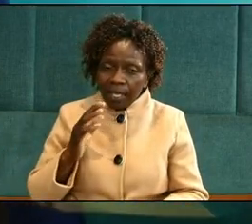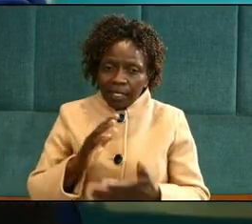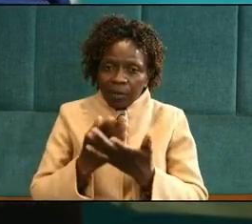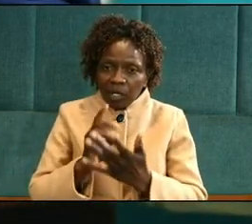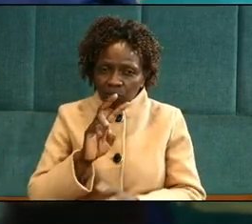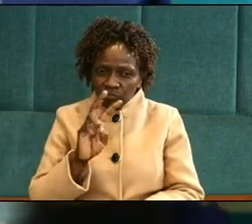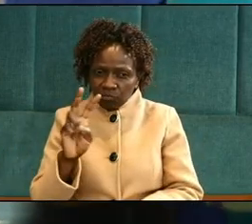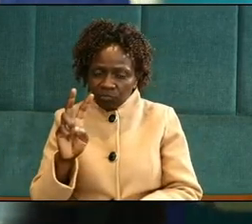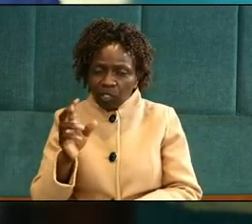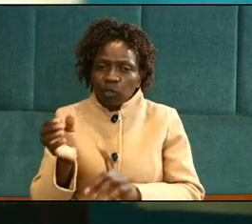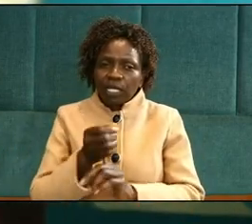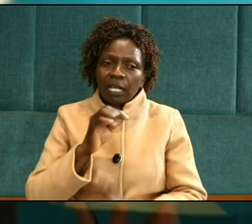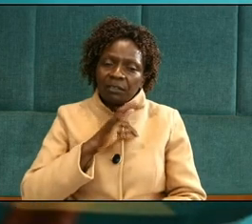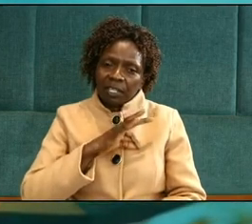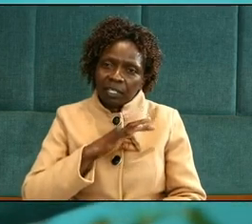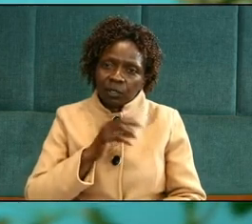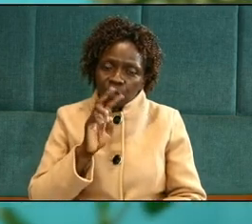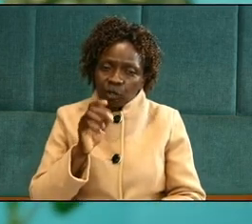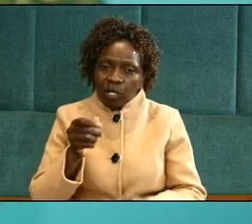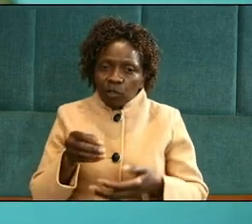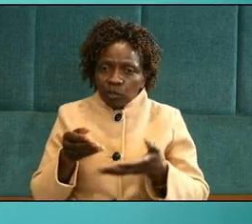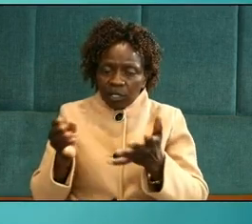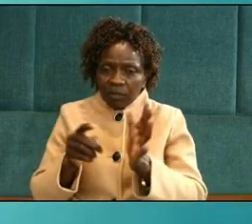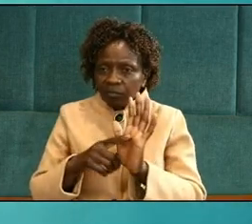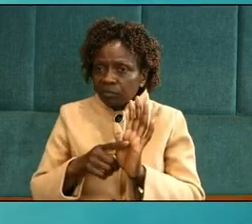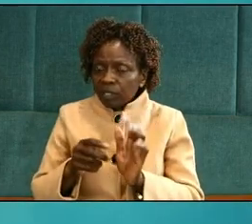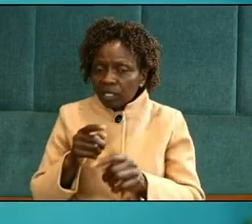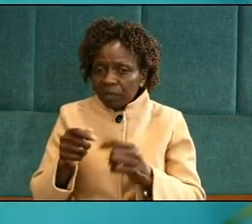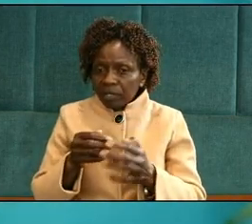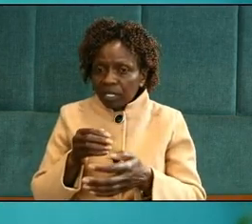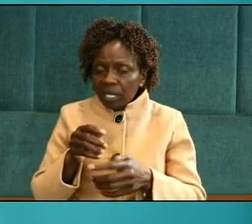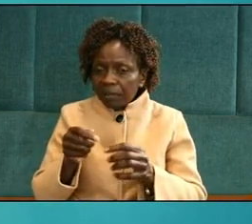advantage. And you see, when you post that thing, someone will come to you and